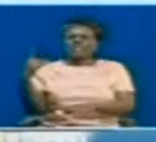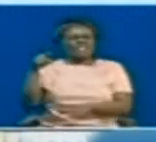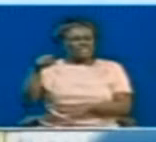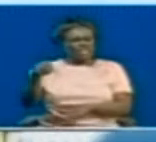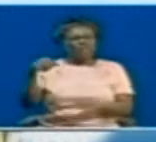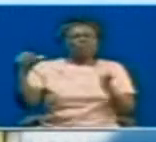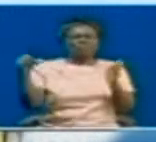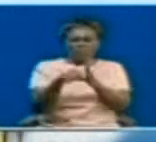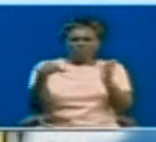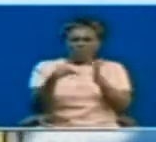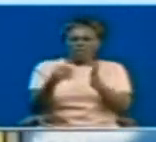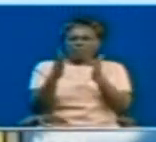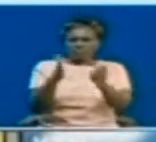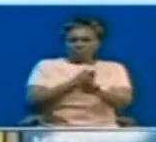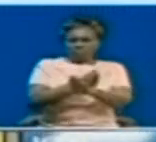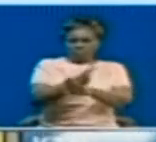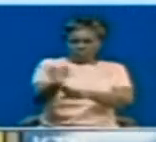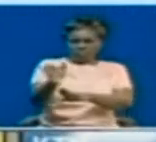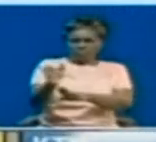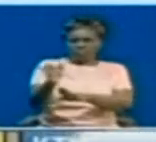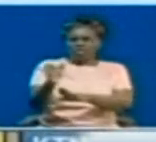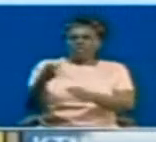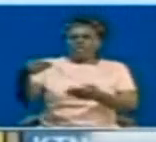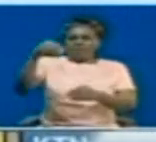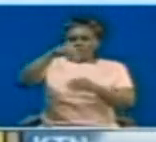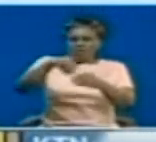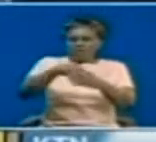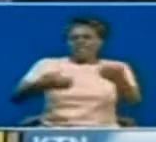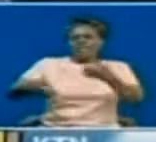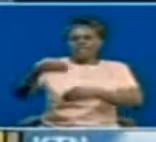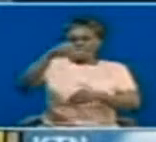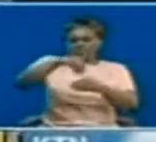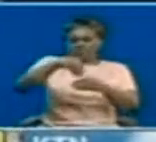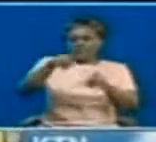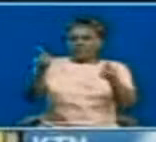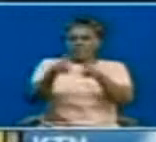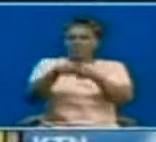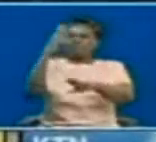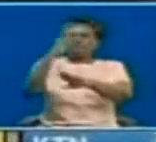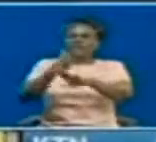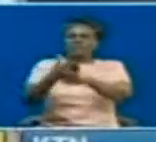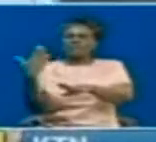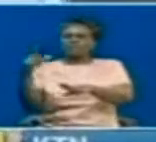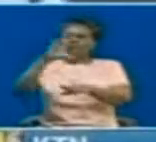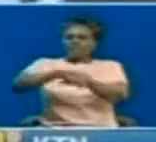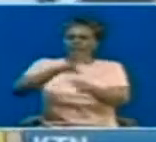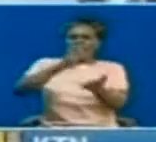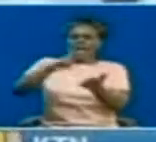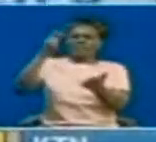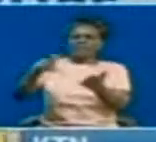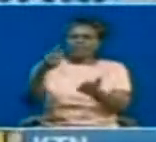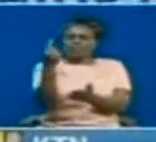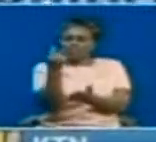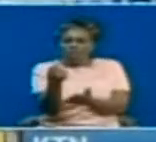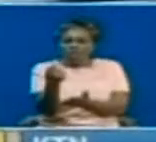the biggest deviations in both foreign direct investment and economic growth. Counterfeiters have been taking advantage of Philips'